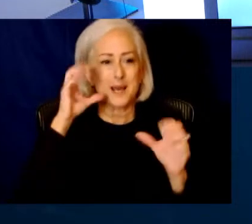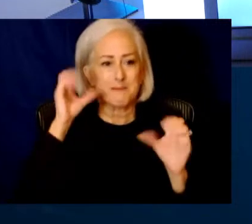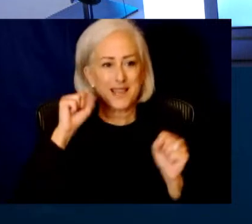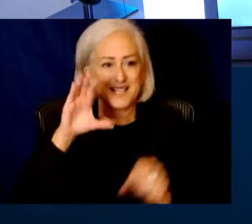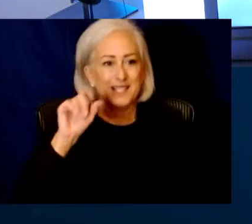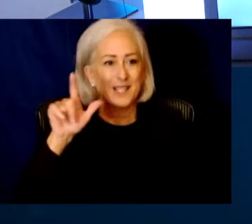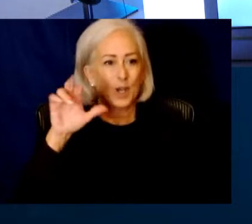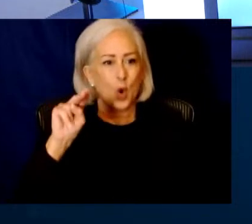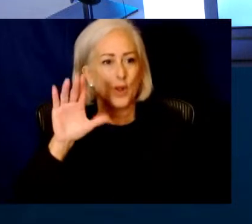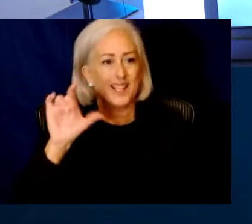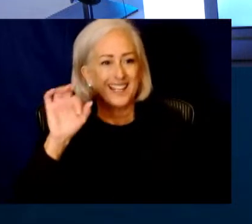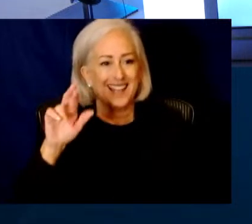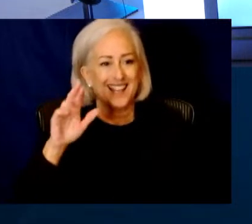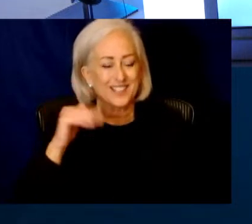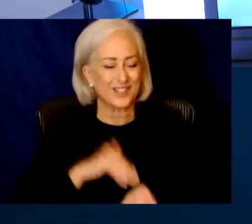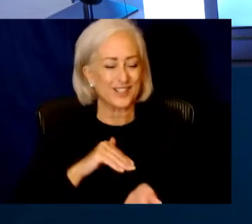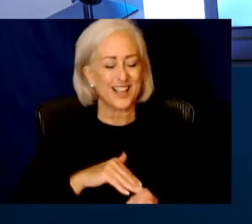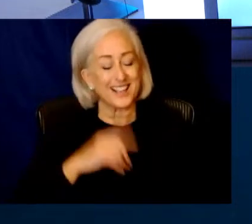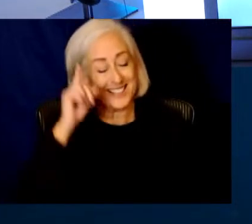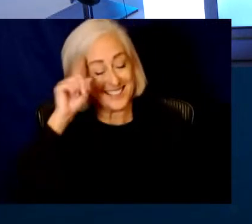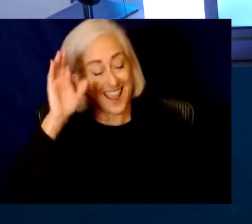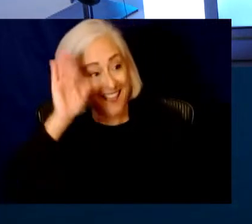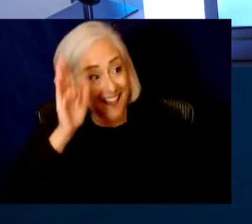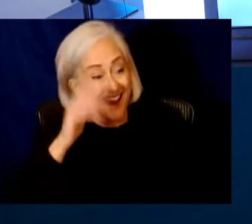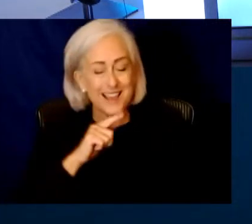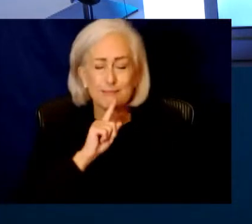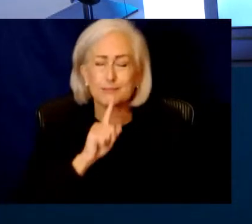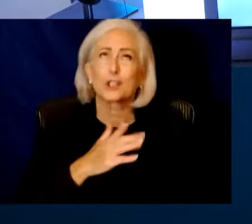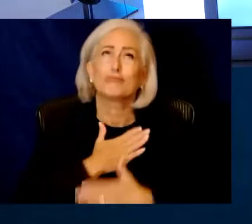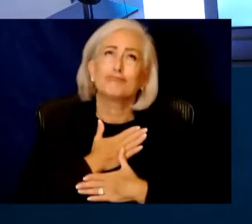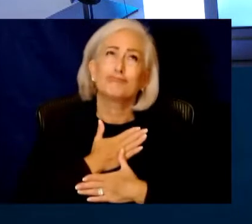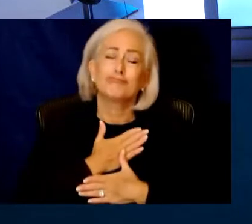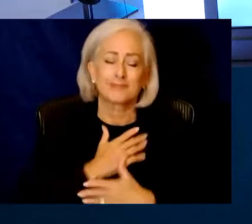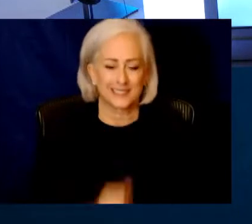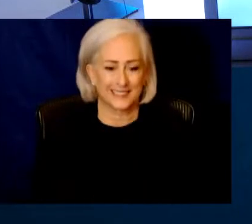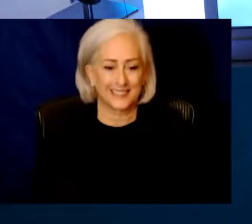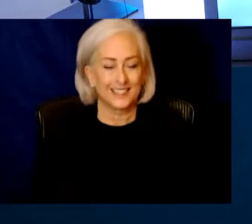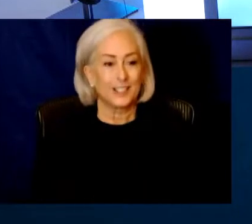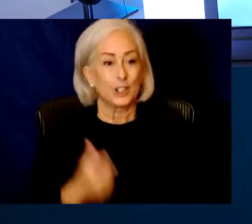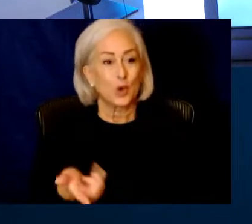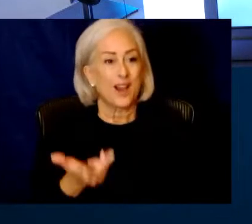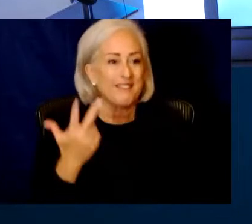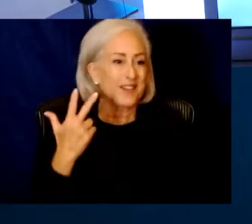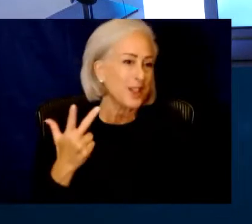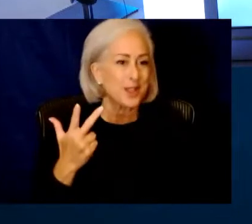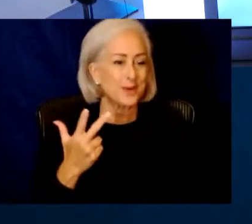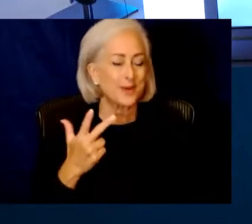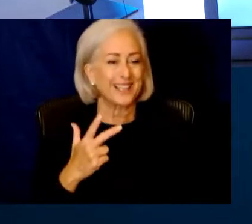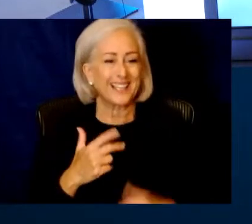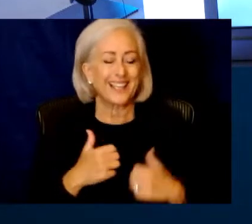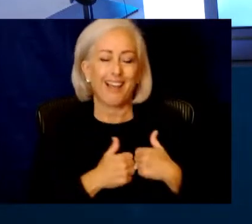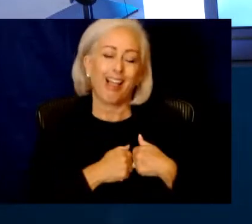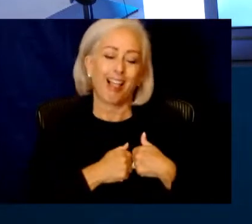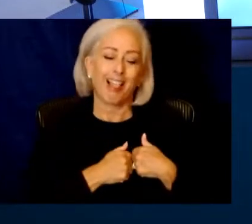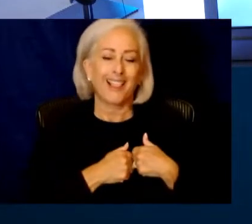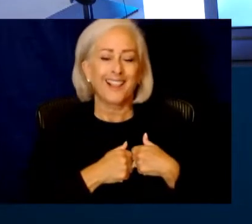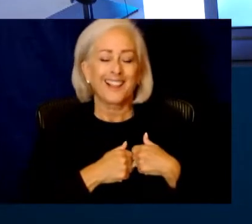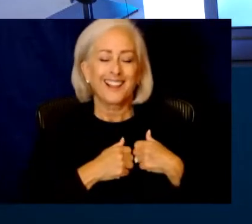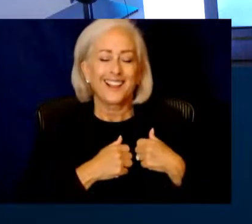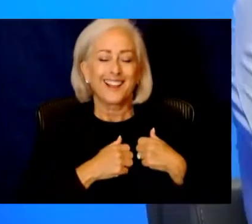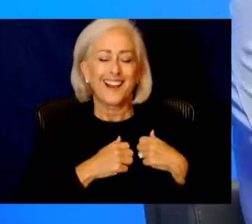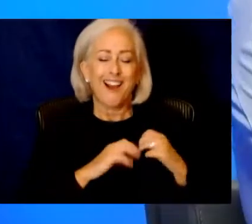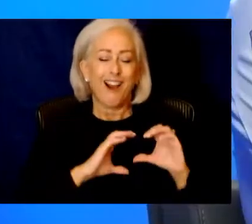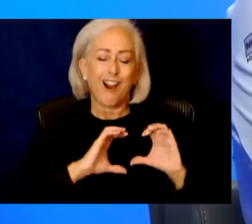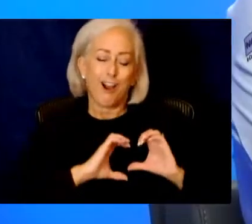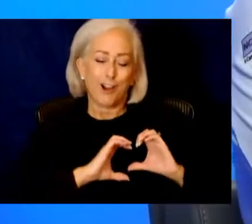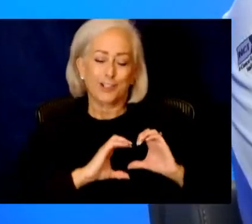for me. I'm extremely grateful. And you got 3 emojis today, Dr. Al Rajabi. Wow, that's pretty You good. got a I would have thank only you. given you one.